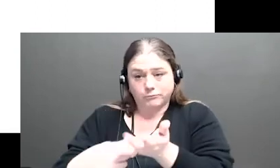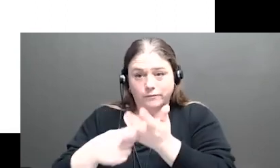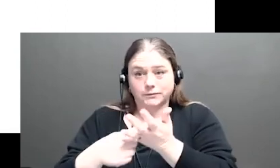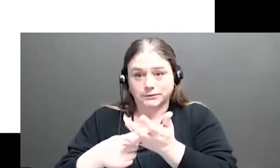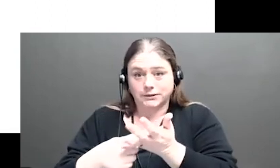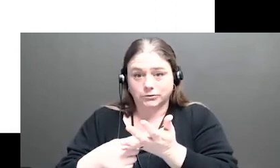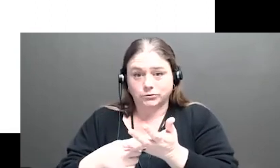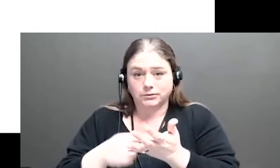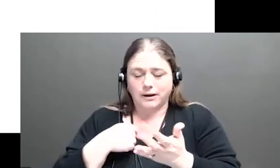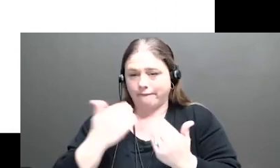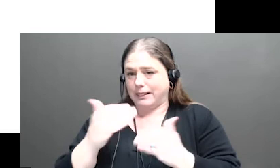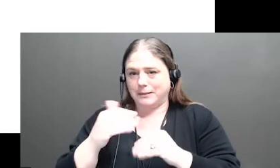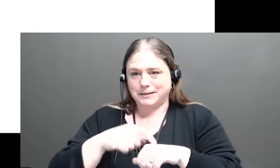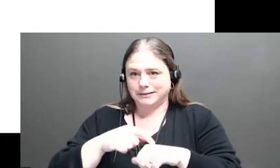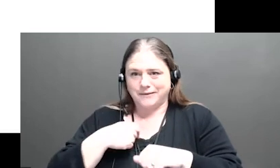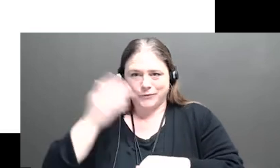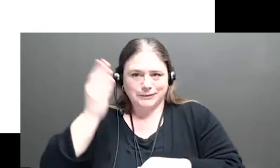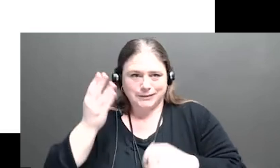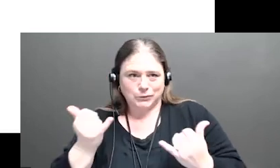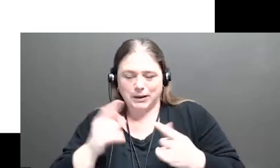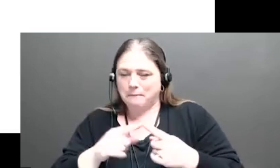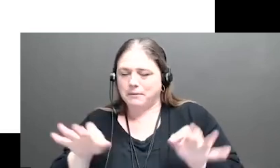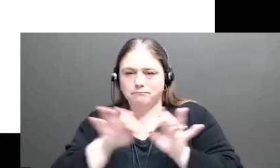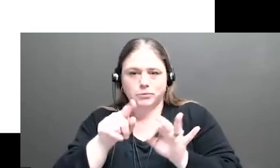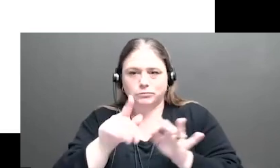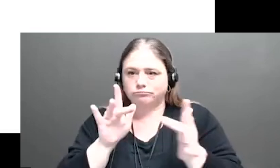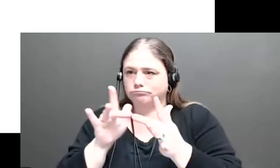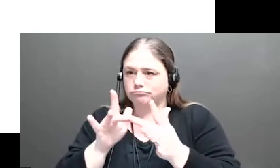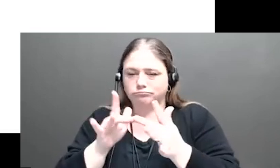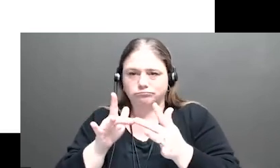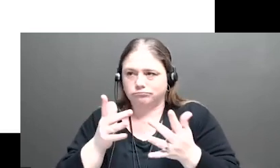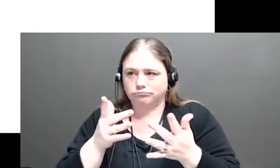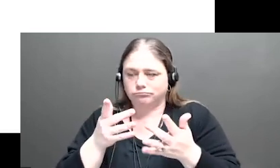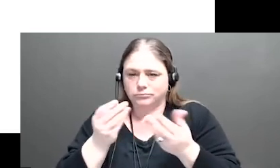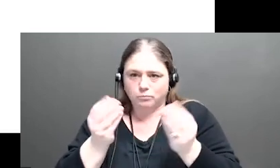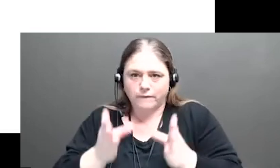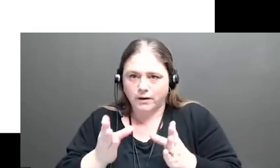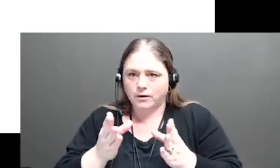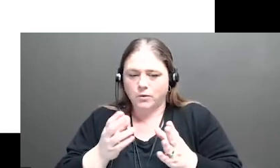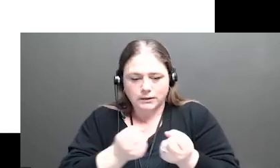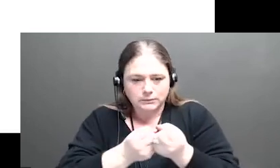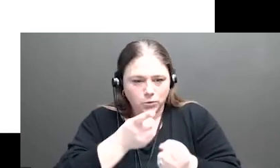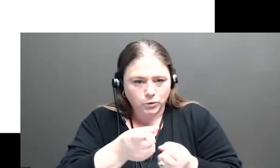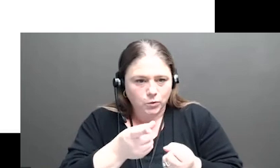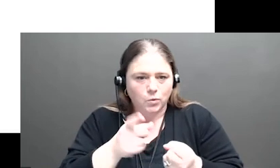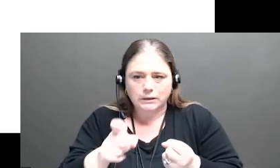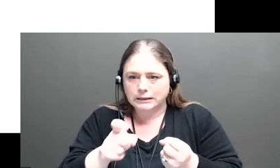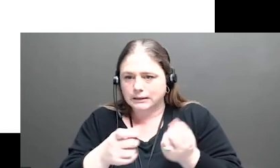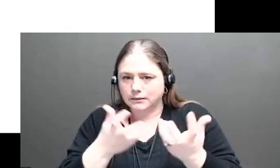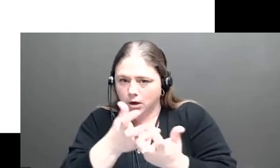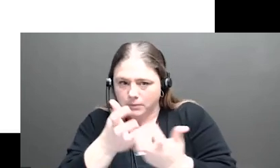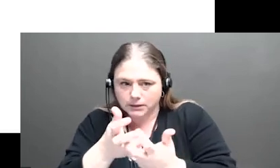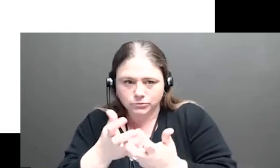just reach out to employment service providers. We can support you in finding accommodations and working with you to have a